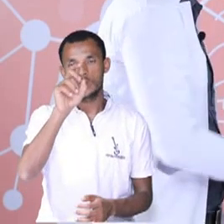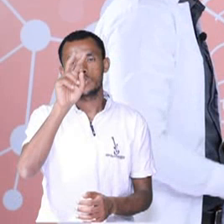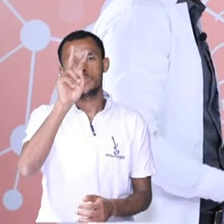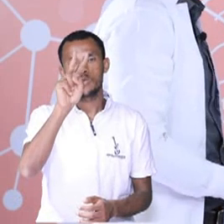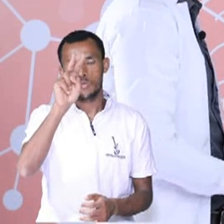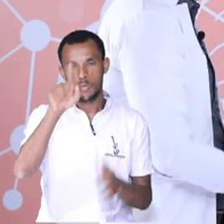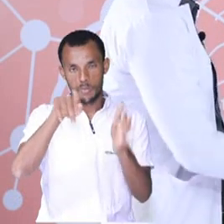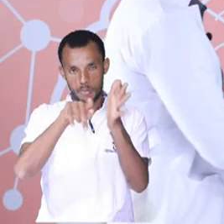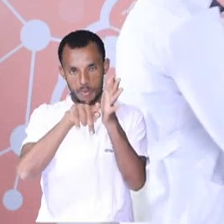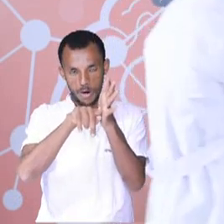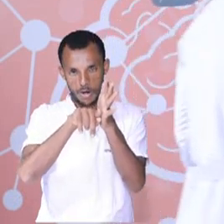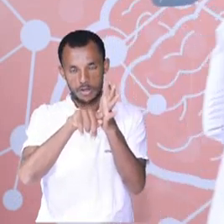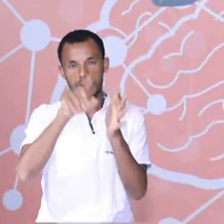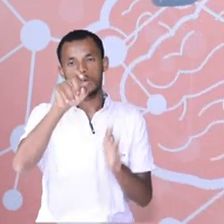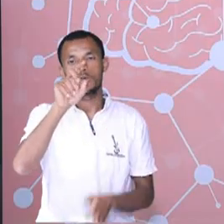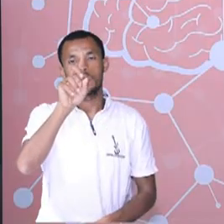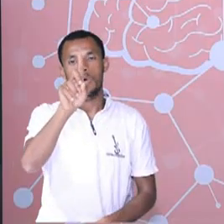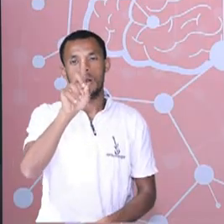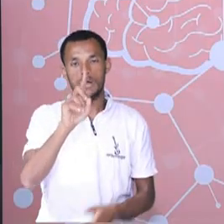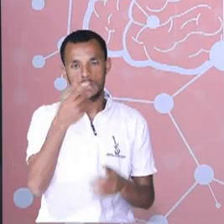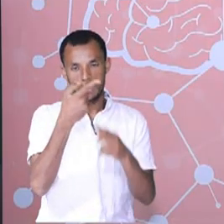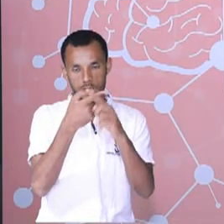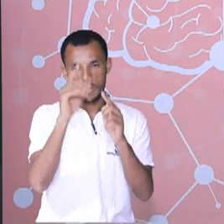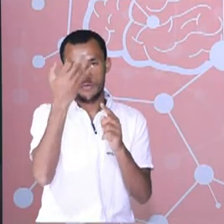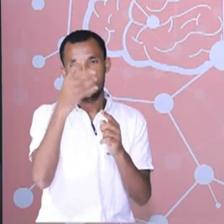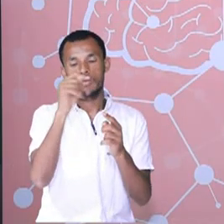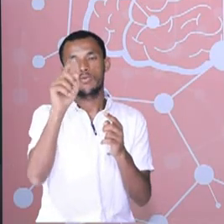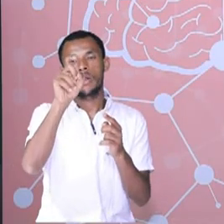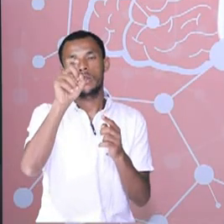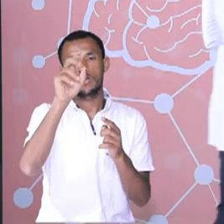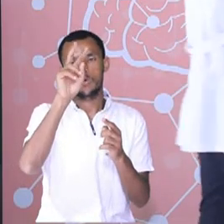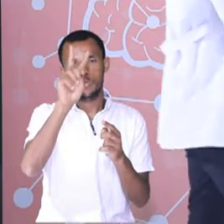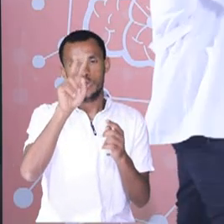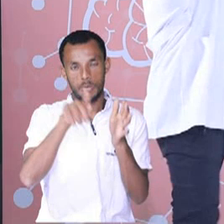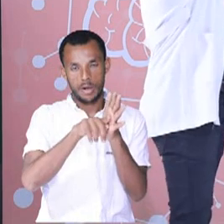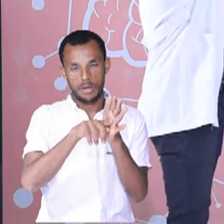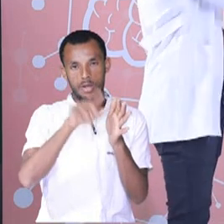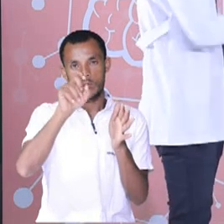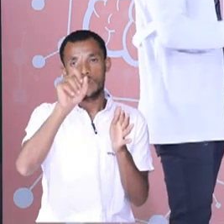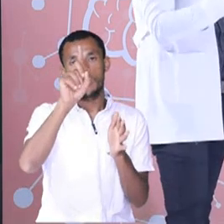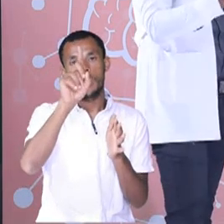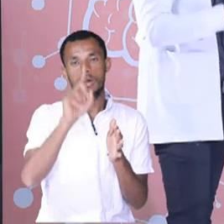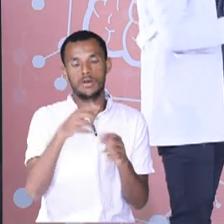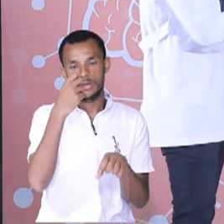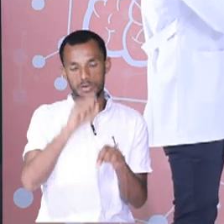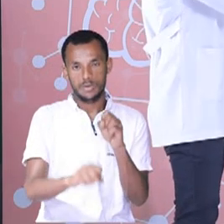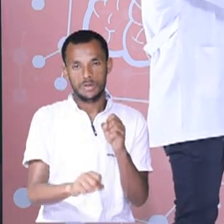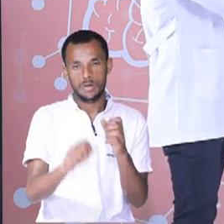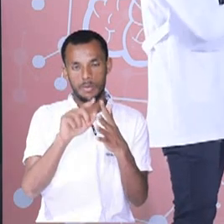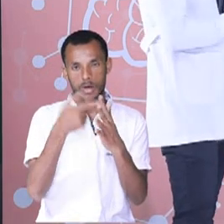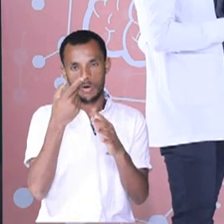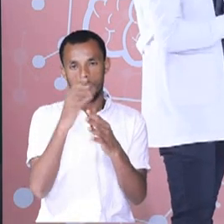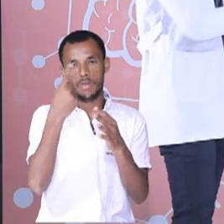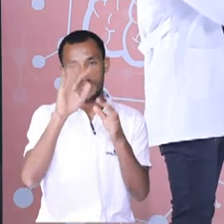x2 minus x1. That means the difference of x2 minus x1. So at the